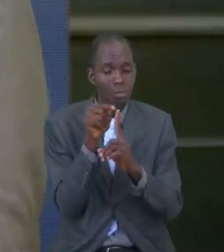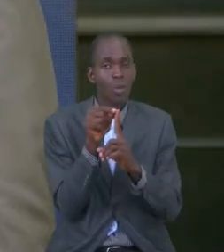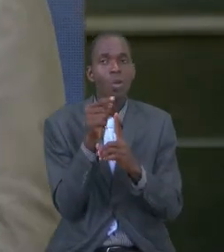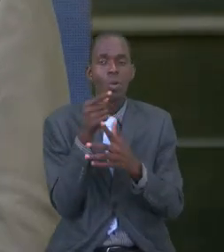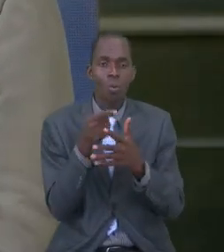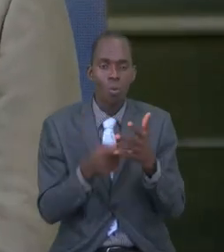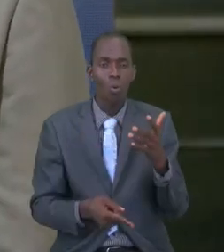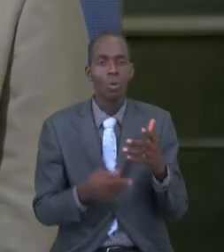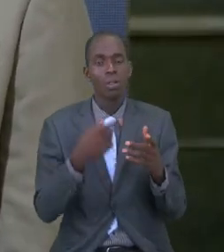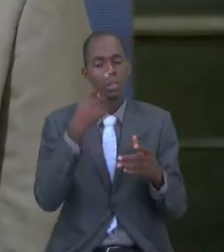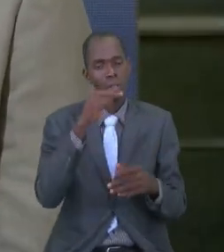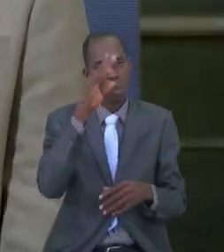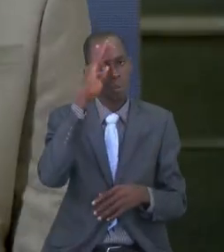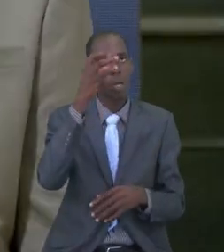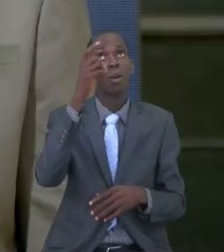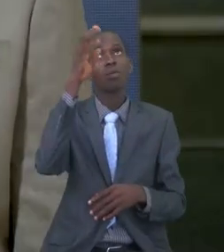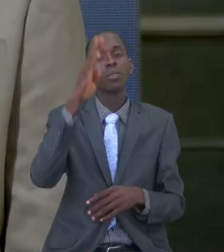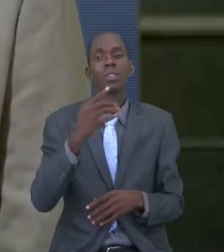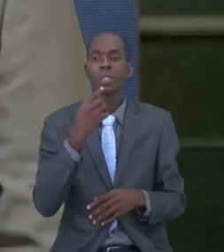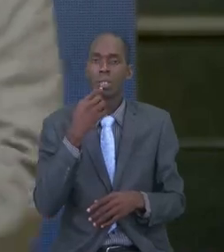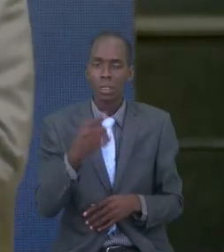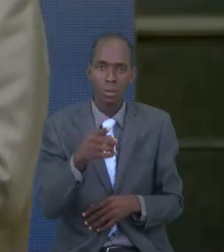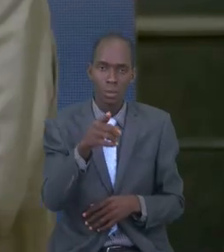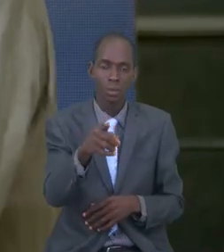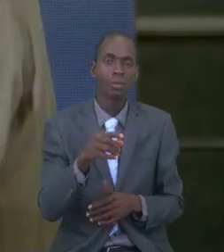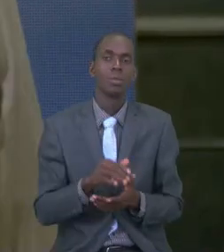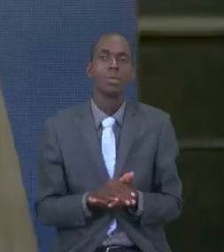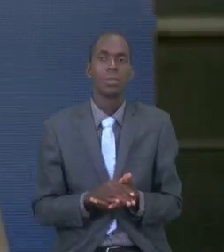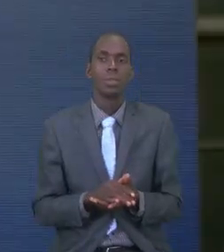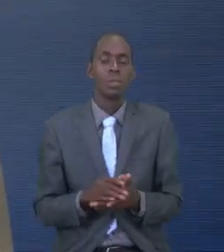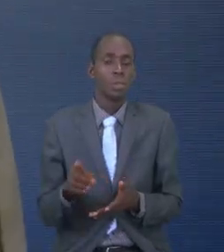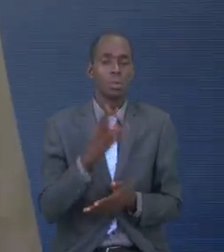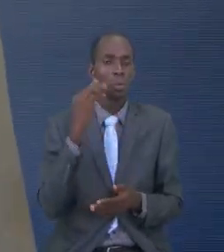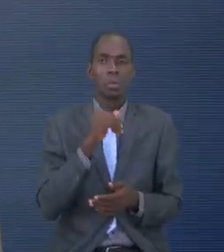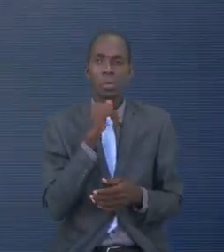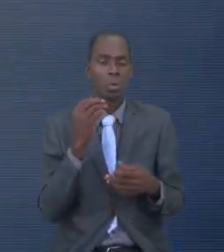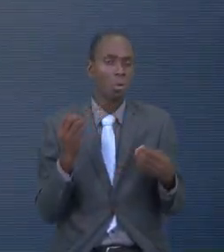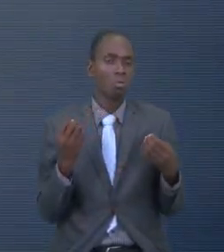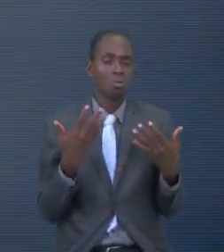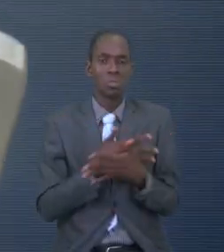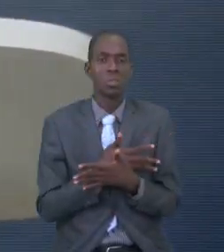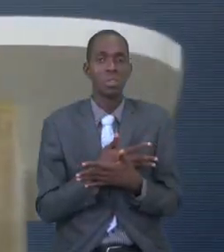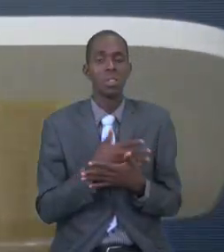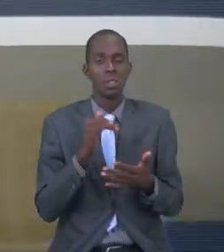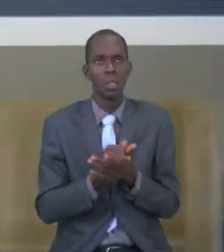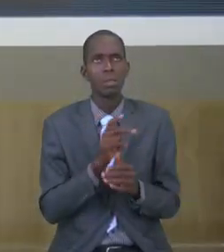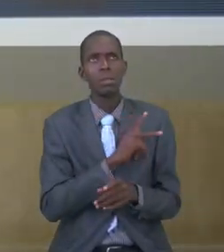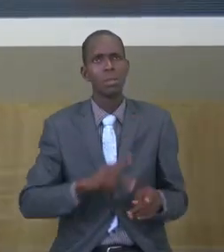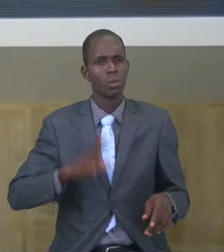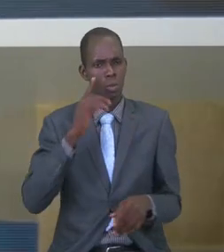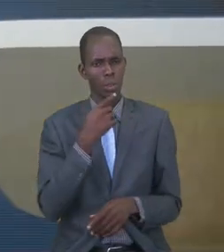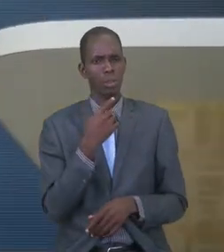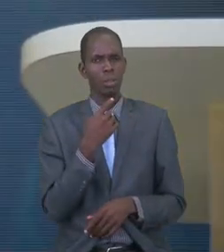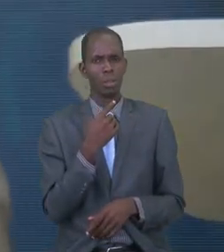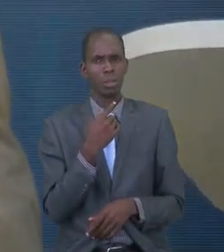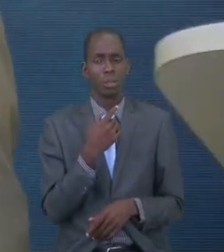that man of God has said. They were not afraid that the king will say,